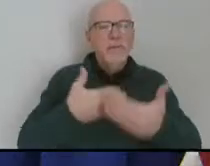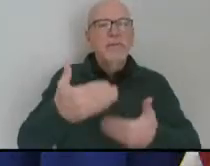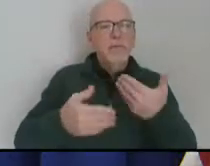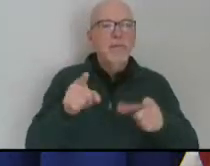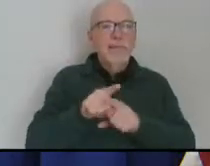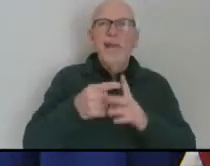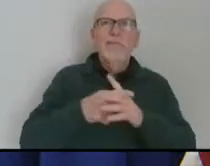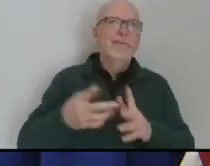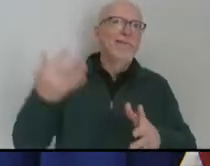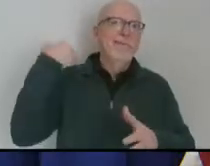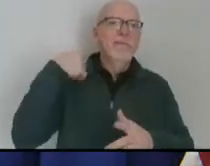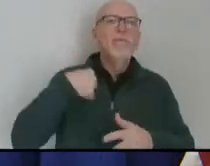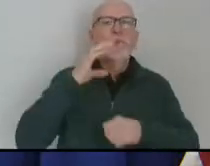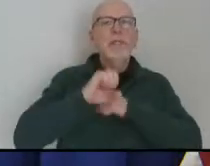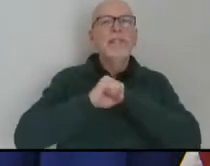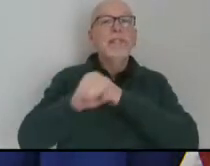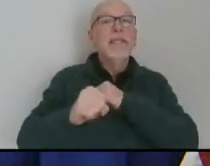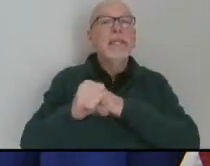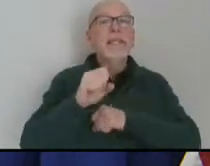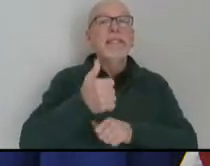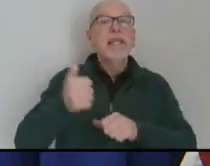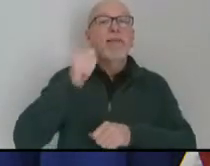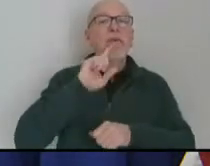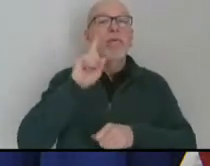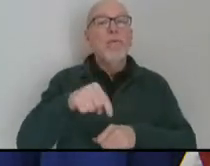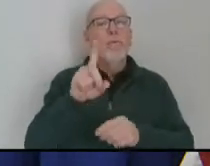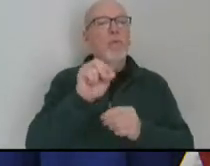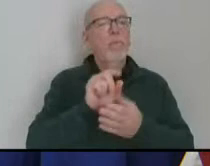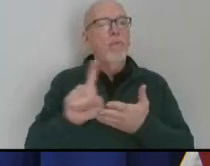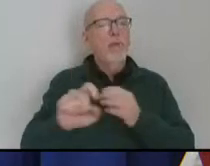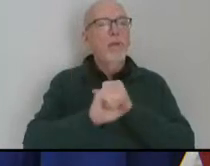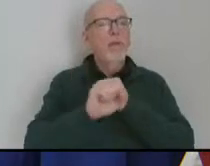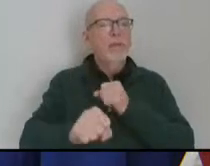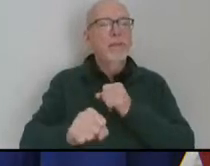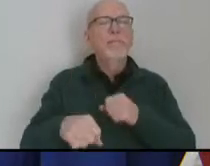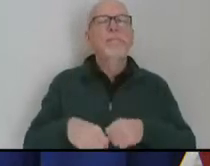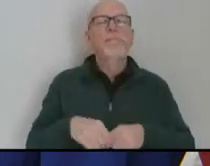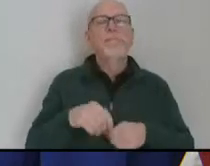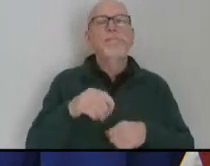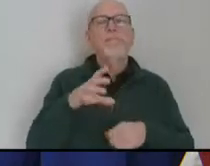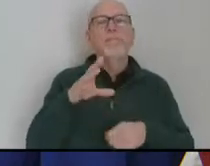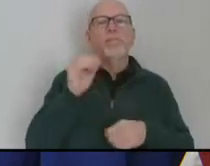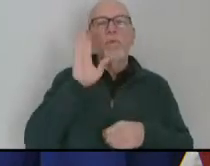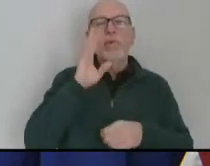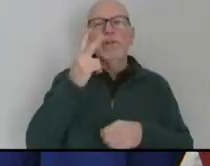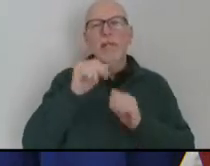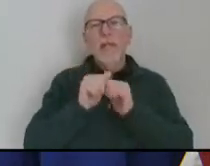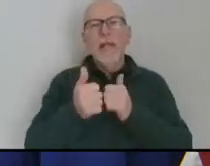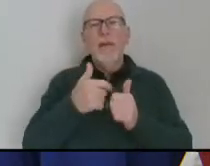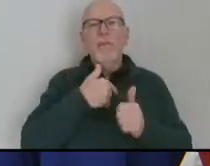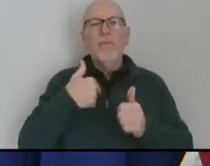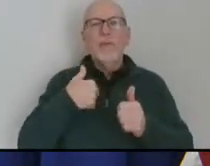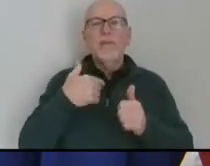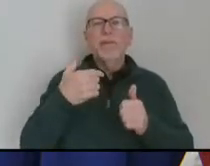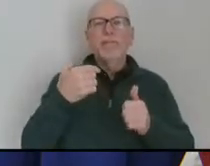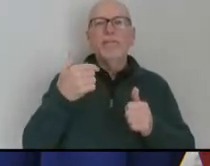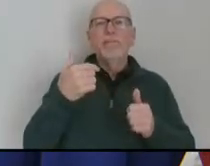will be extended for a week, and then we'll look at what that would do in terms of how we are